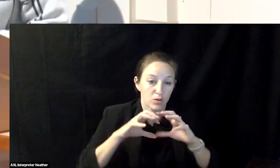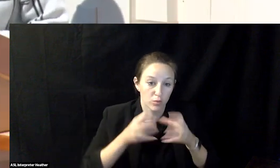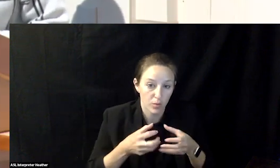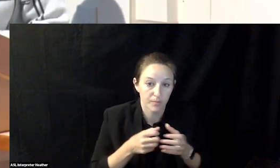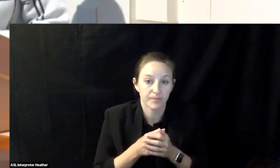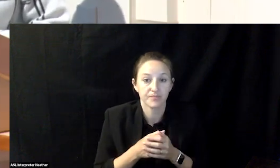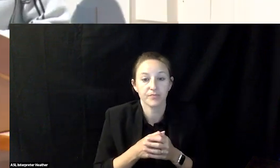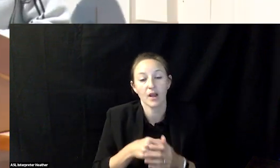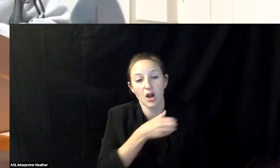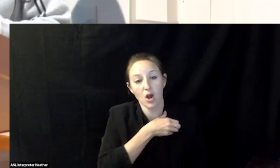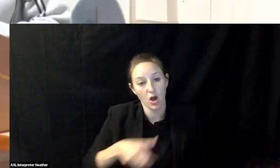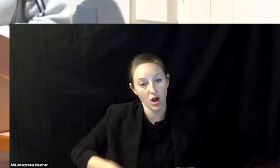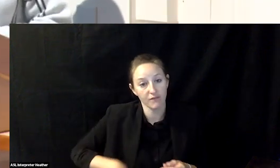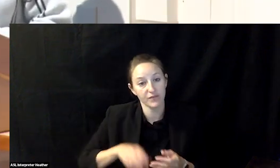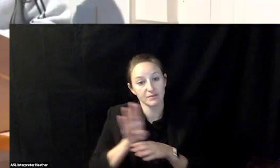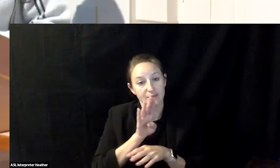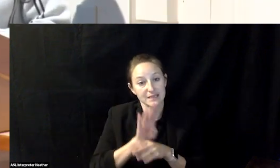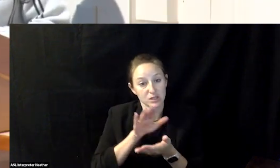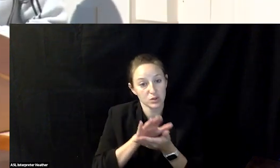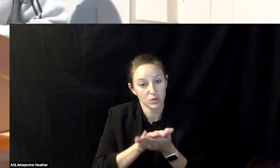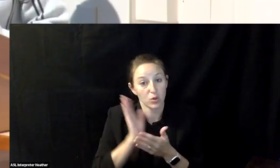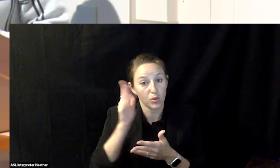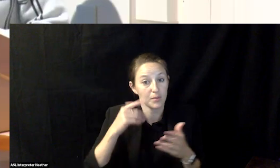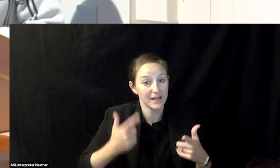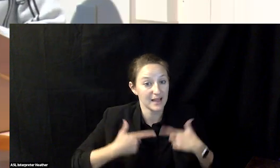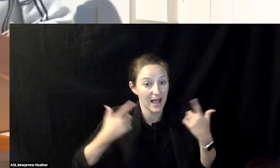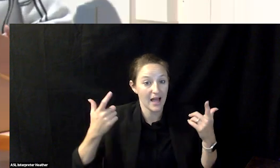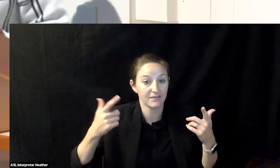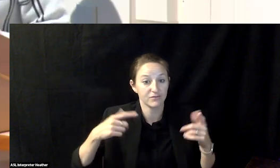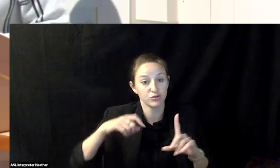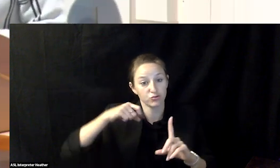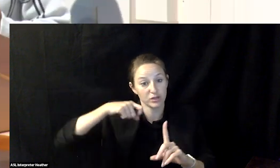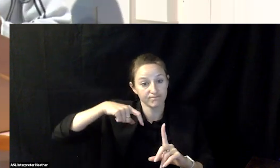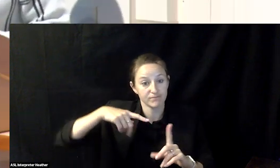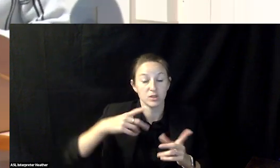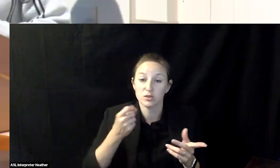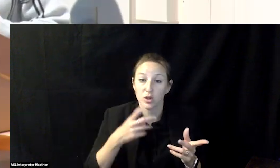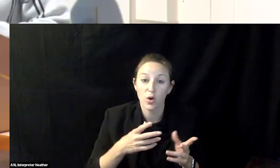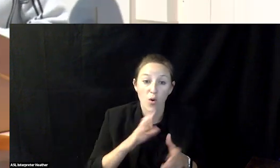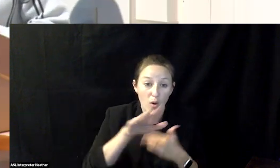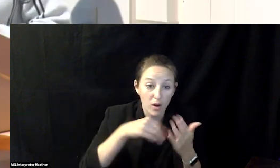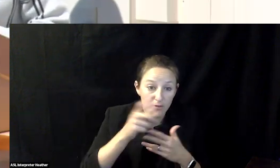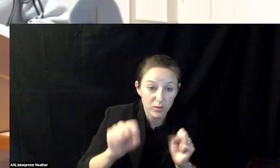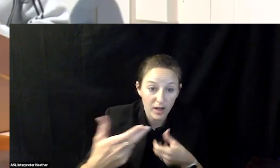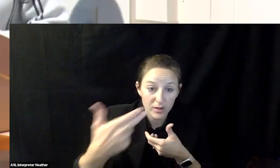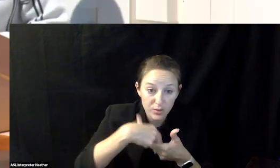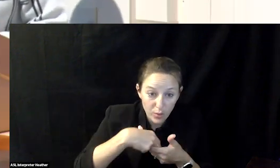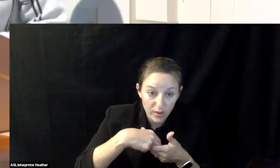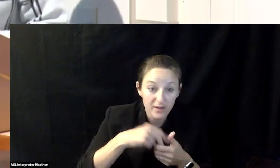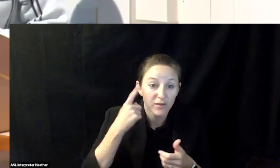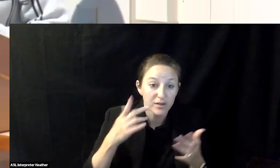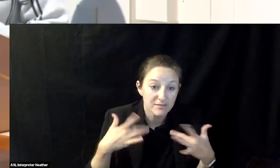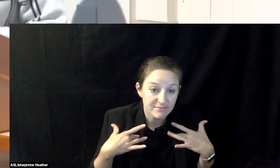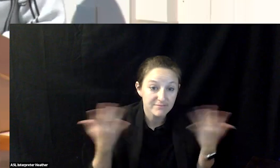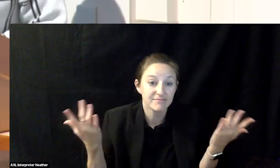the Harvard Business School. It will be live streamed, so I invite each of you to tune in and join us for this joyous